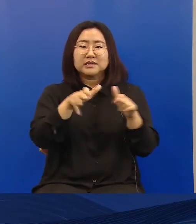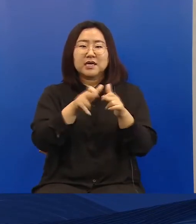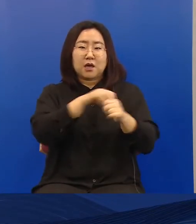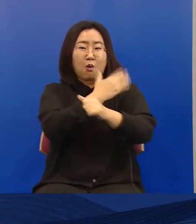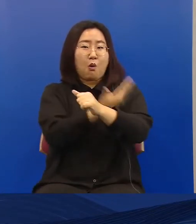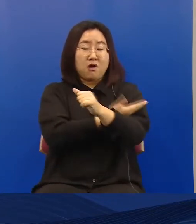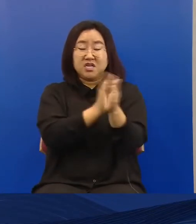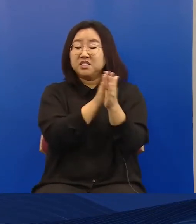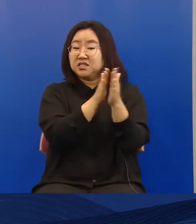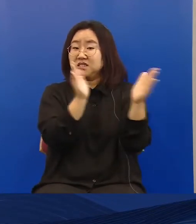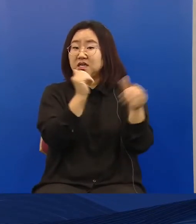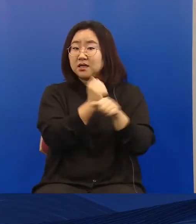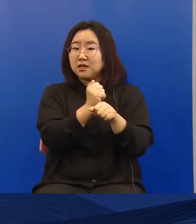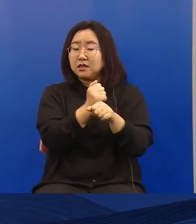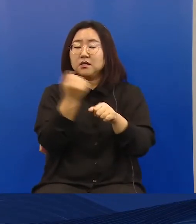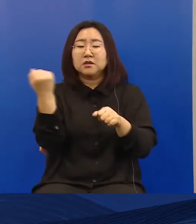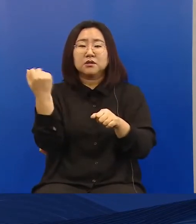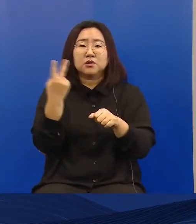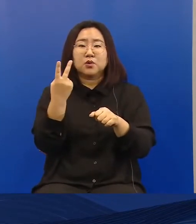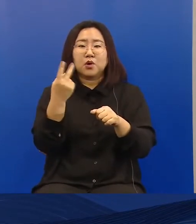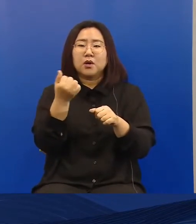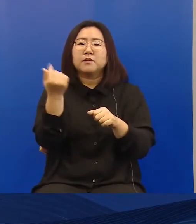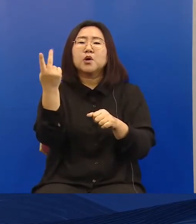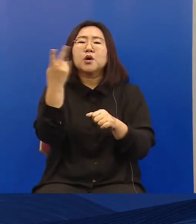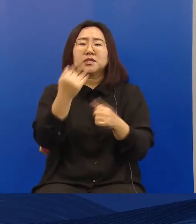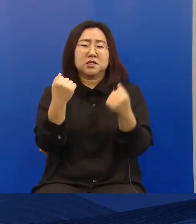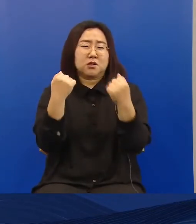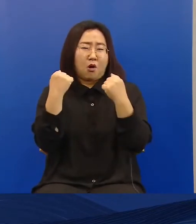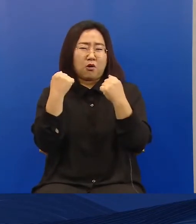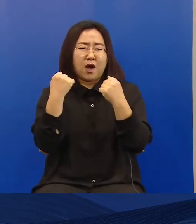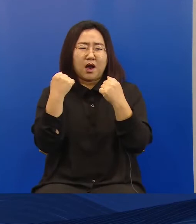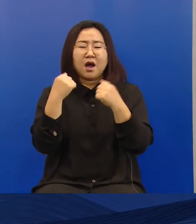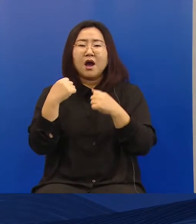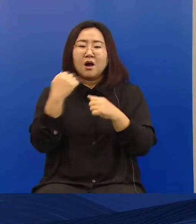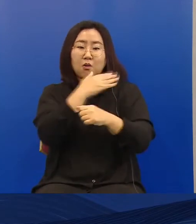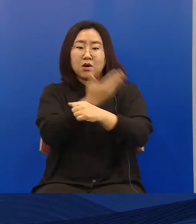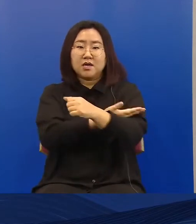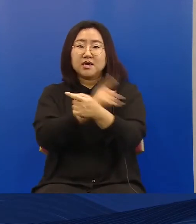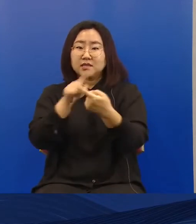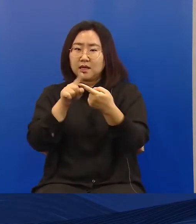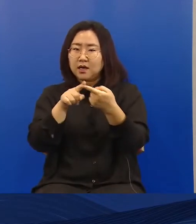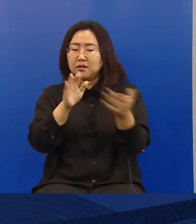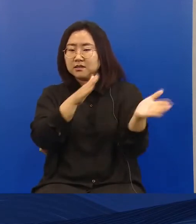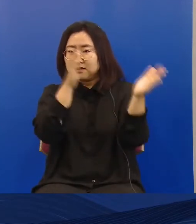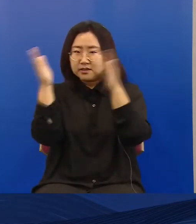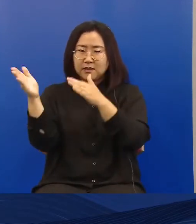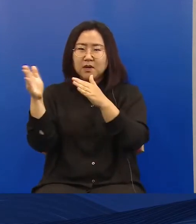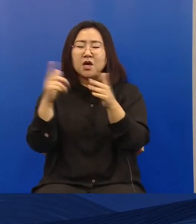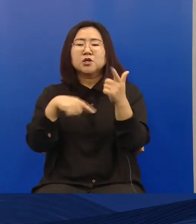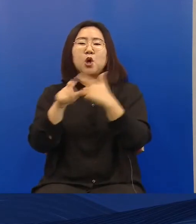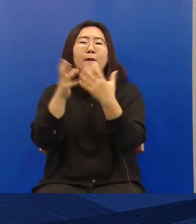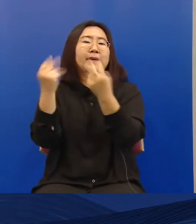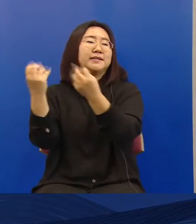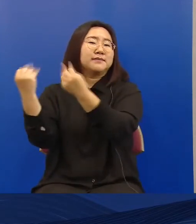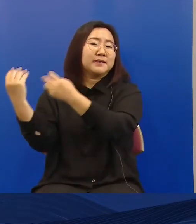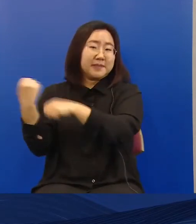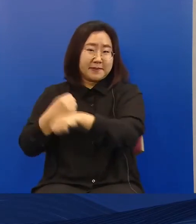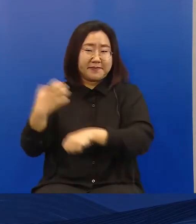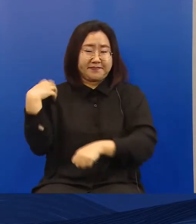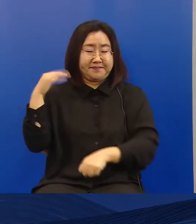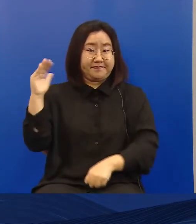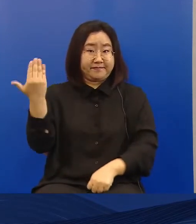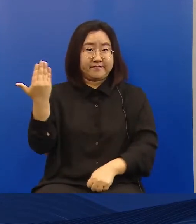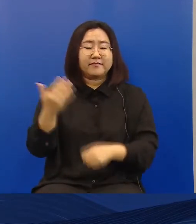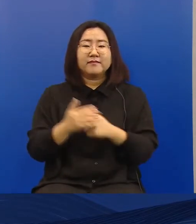We then used some legal precedents around health rights, and increasingly we are using tools like the human rights